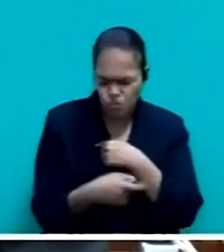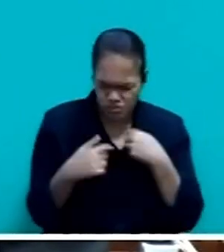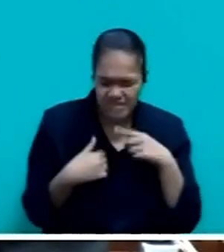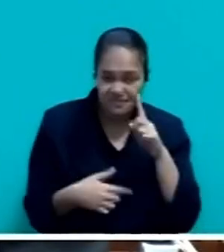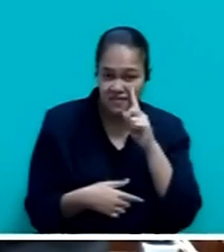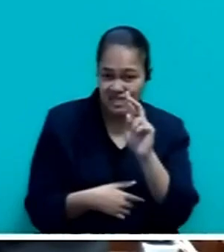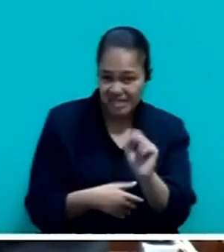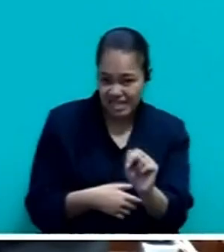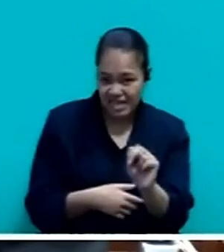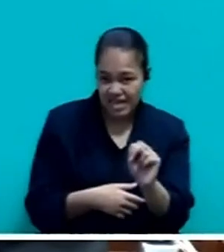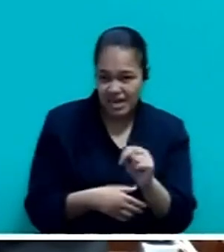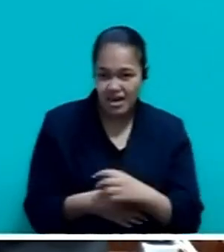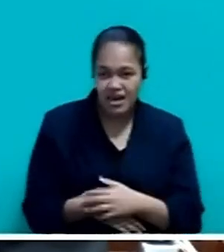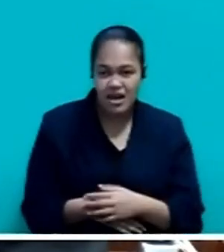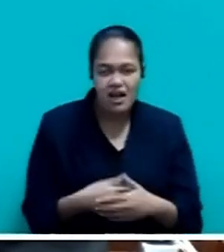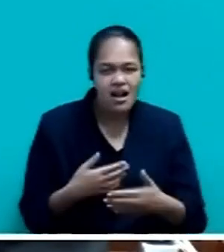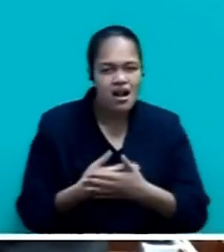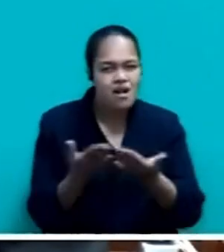how poorly